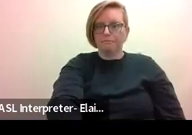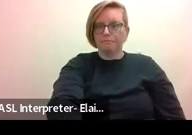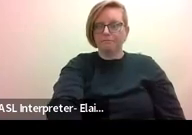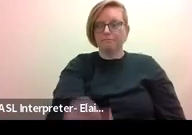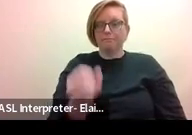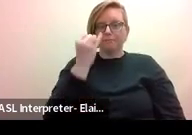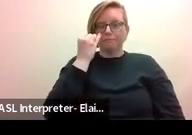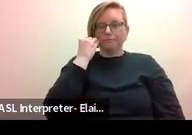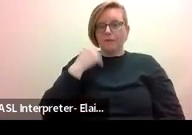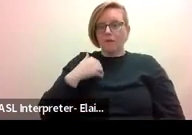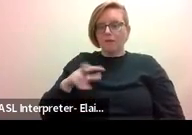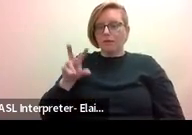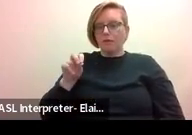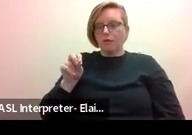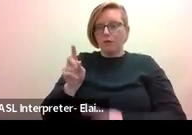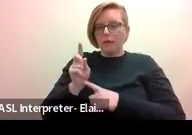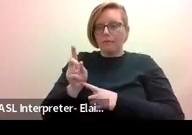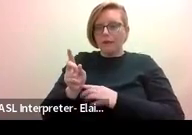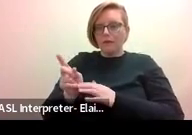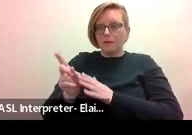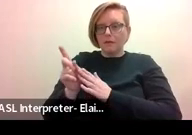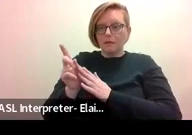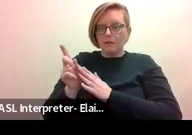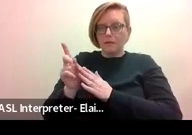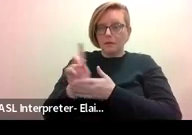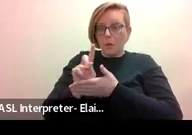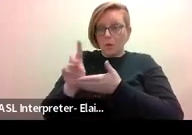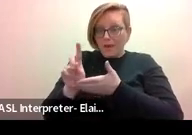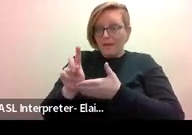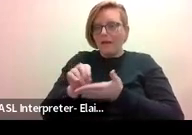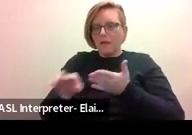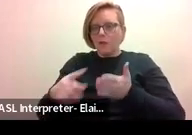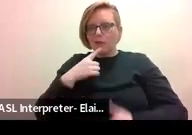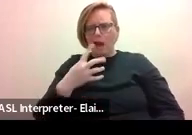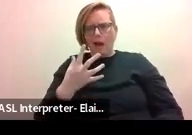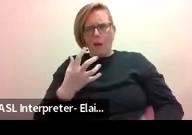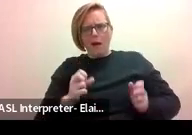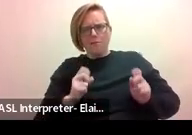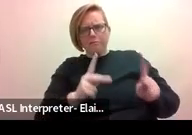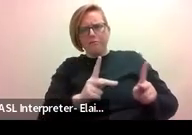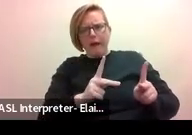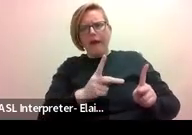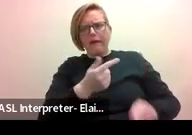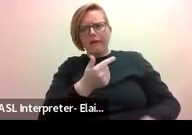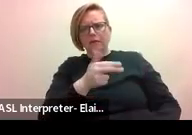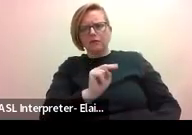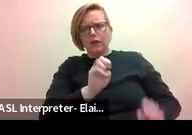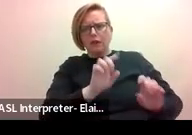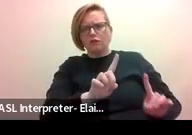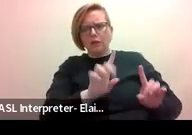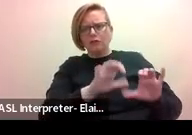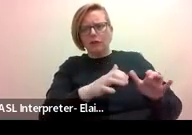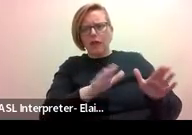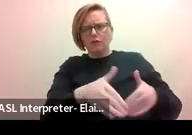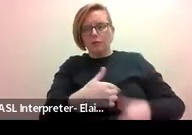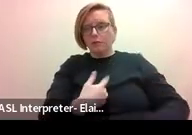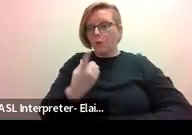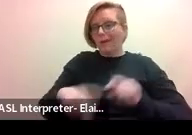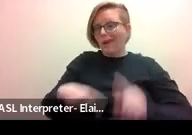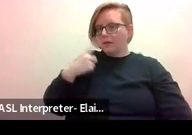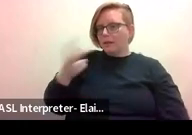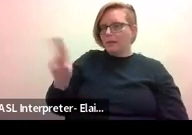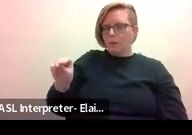saying, I want to go back to the general ed classroom, you can't tell them, no, you can't go back. You have to stay here. It really has to be